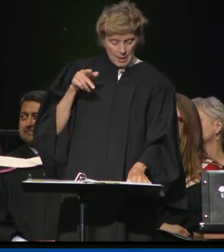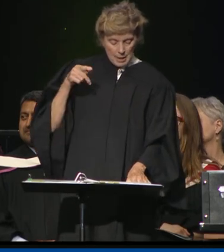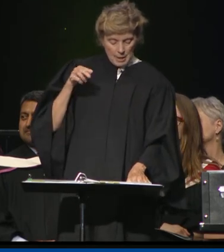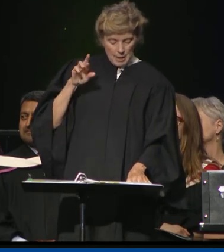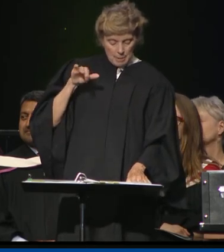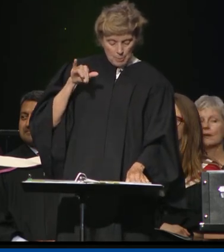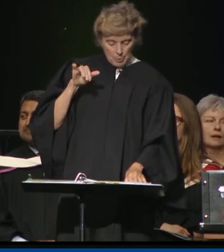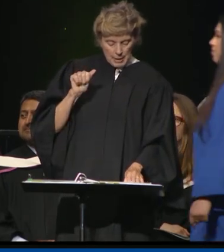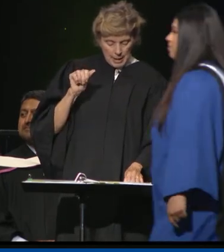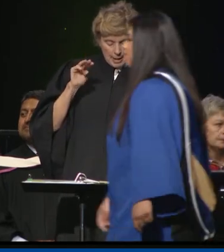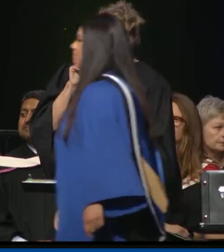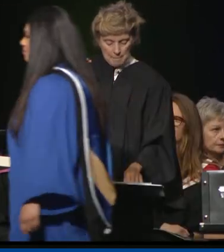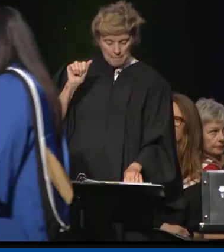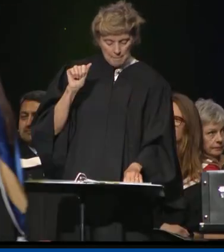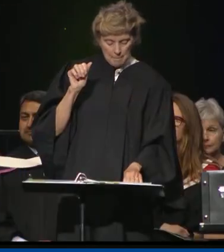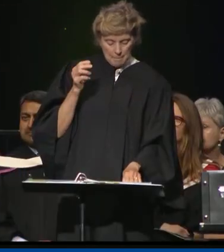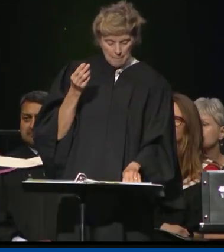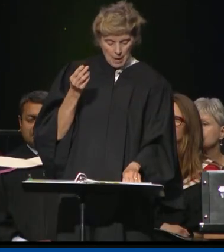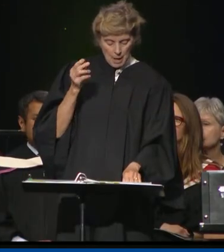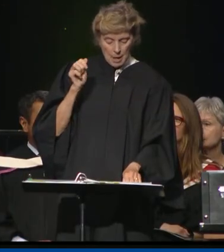Priya Maharaj.